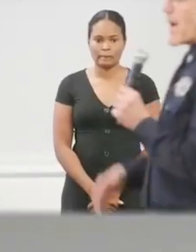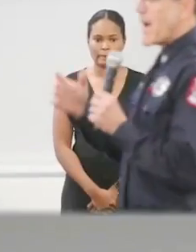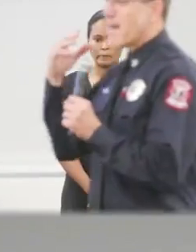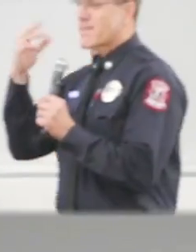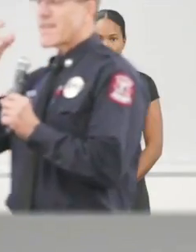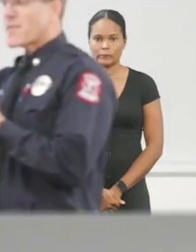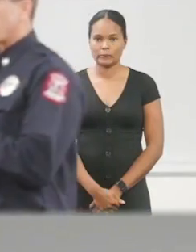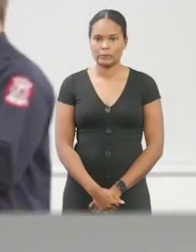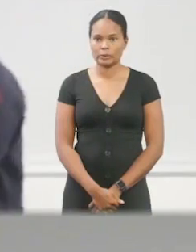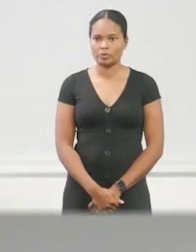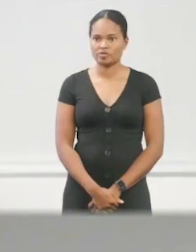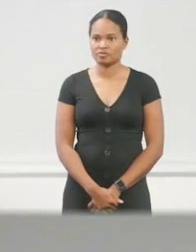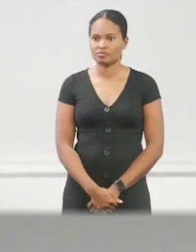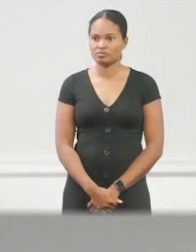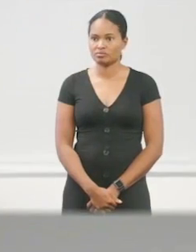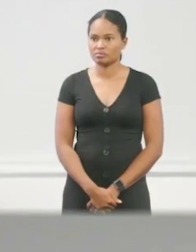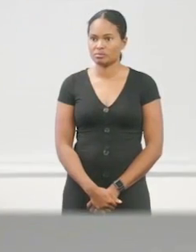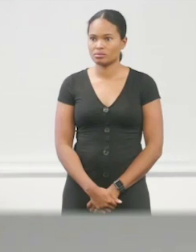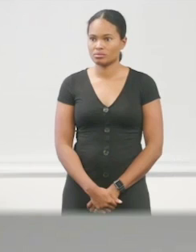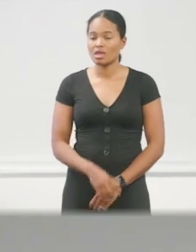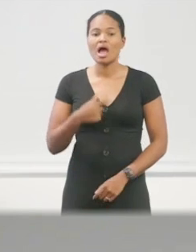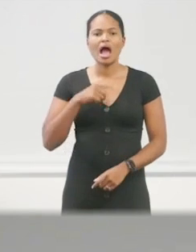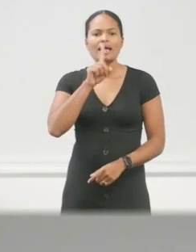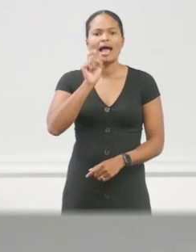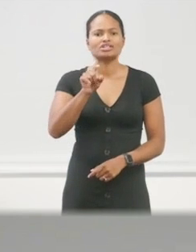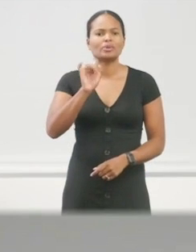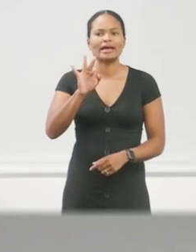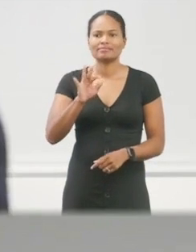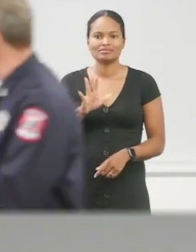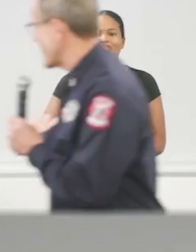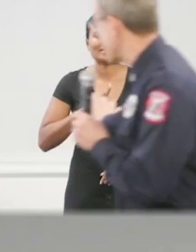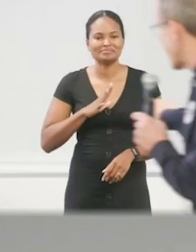So I had said something in particular. Does it hurt?